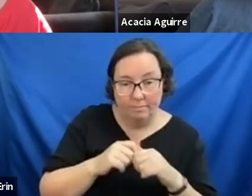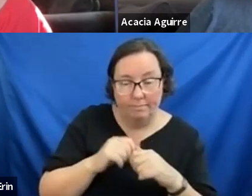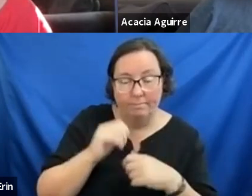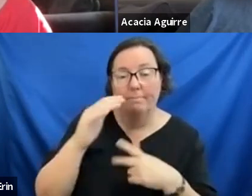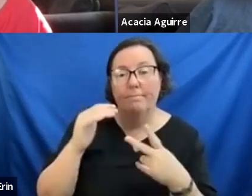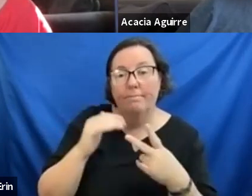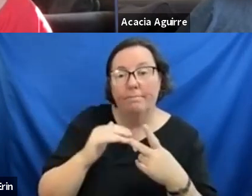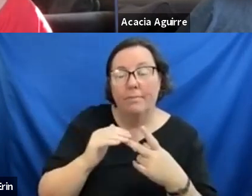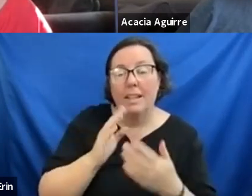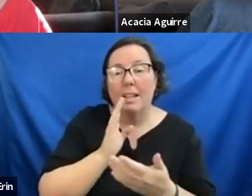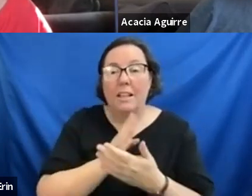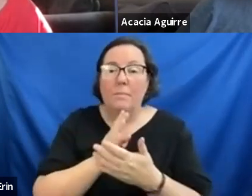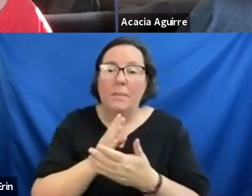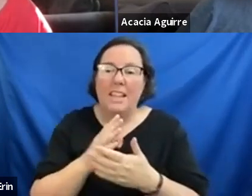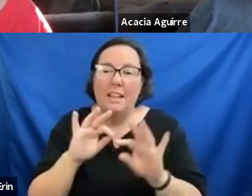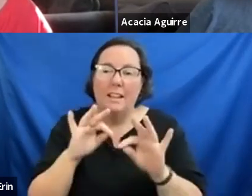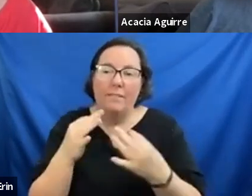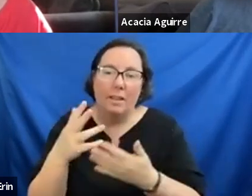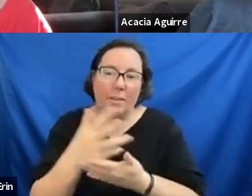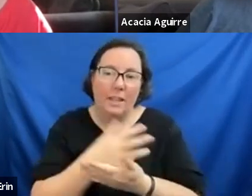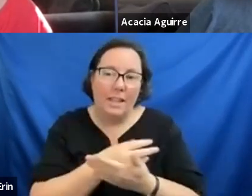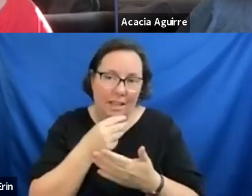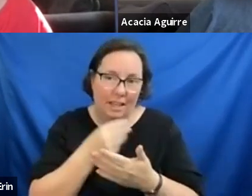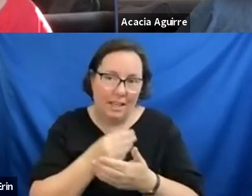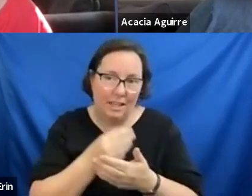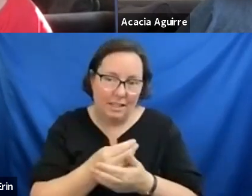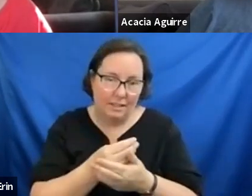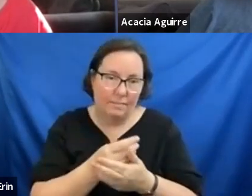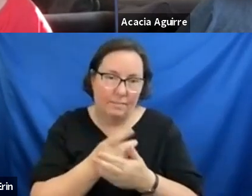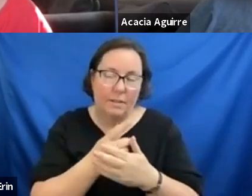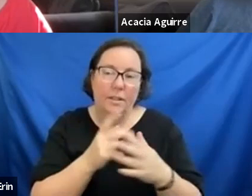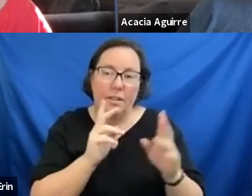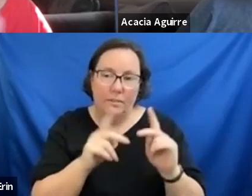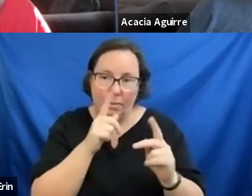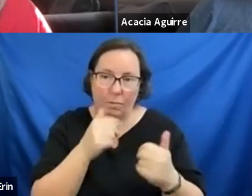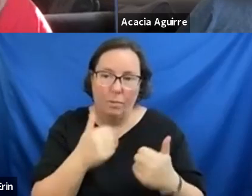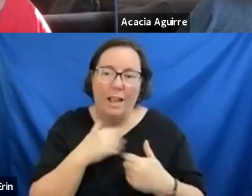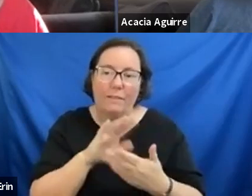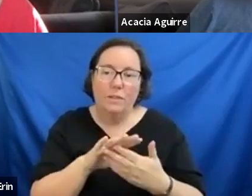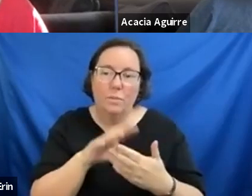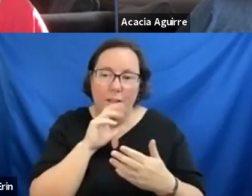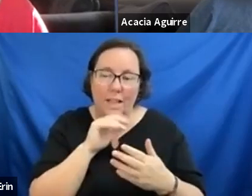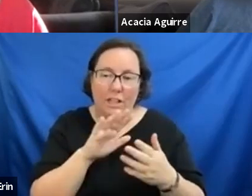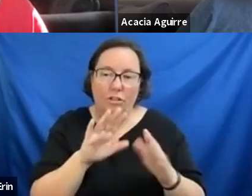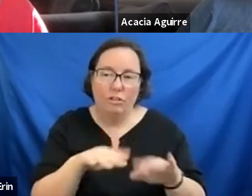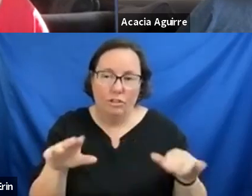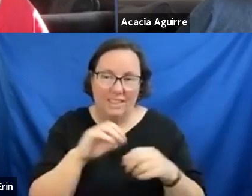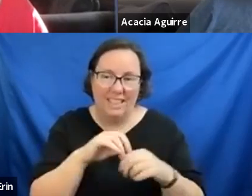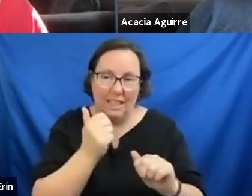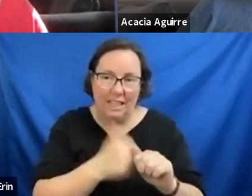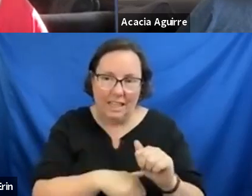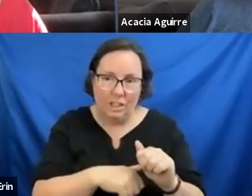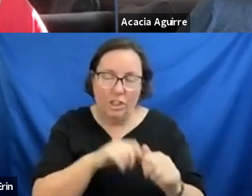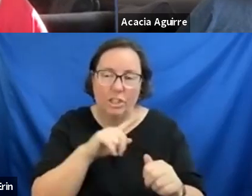And median family income of families with school-aged children in each zip code is